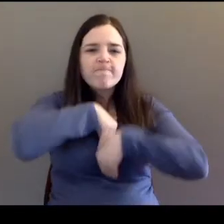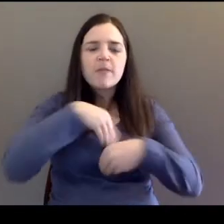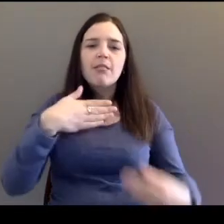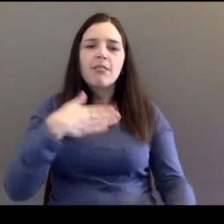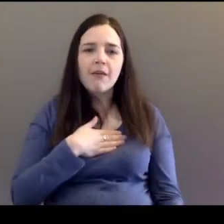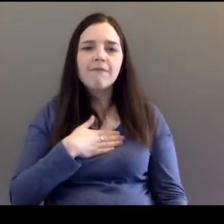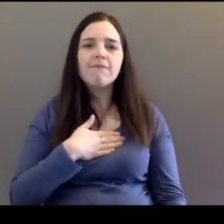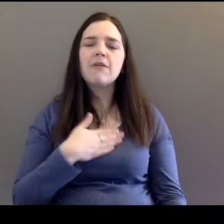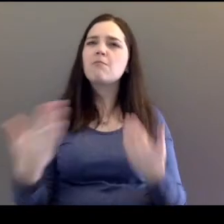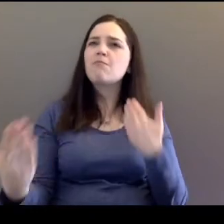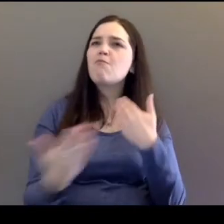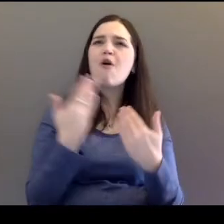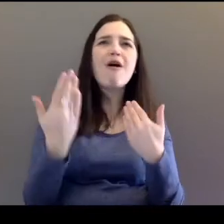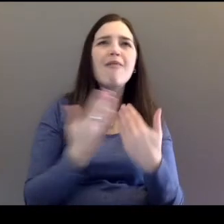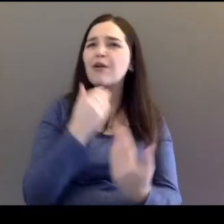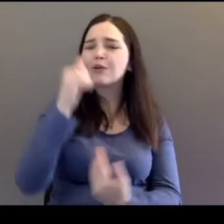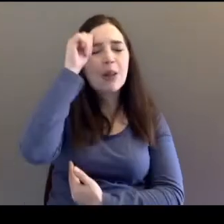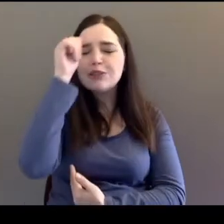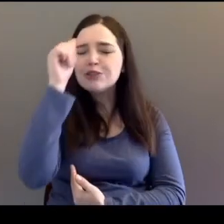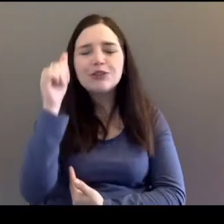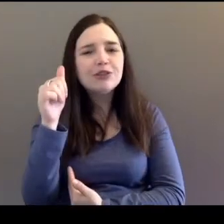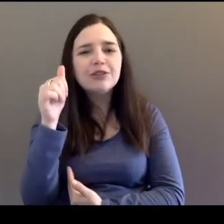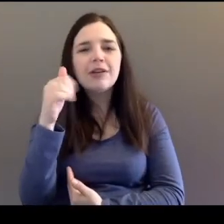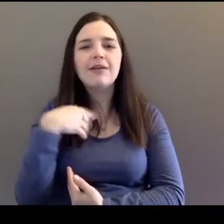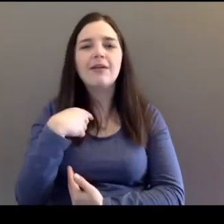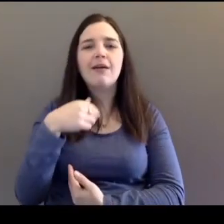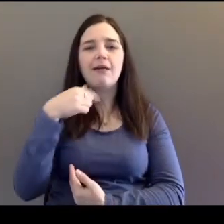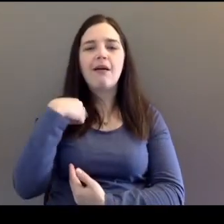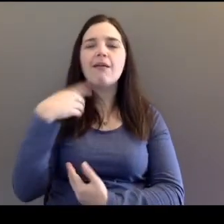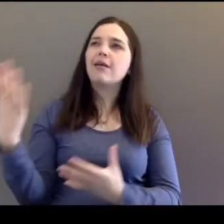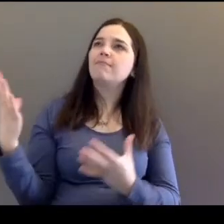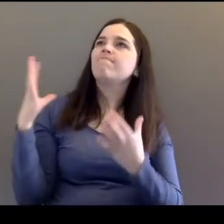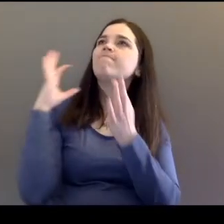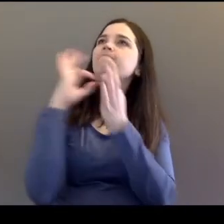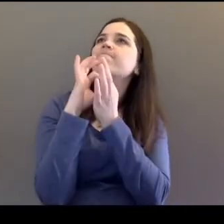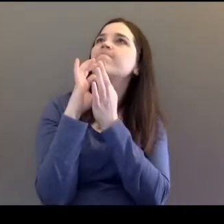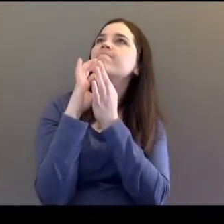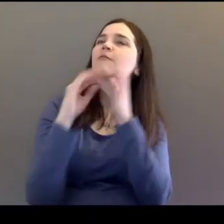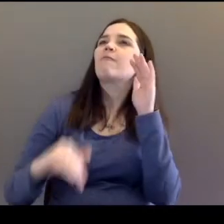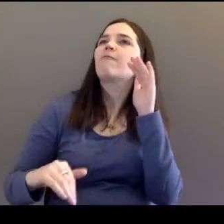you may be filled to the measure of the fullness of God.